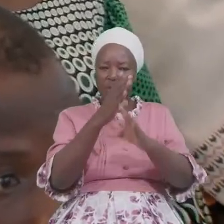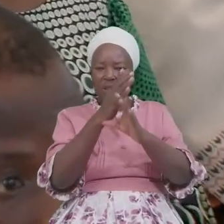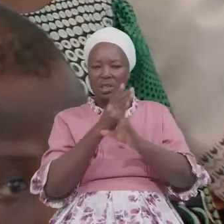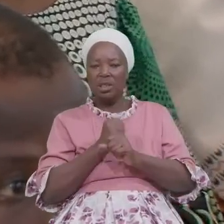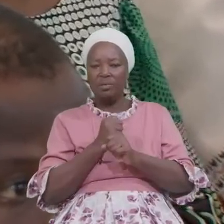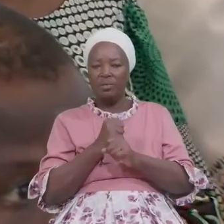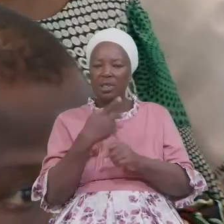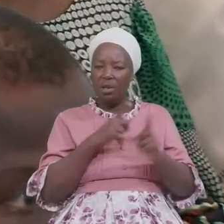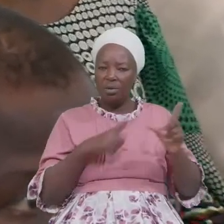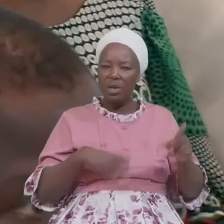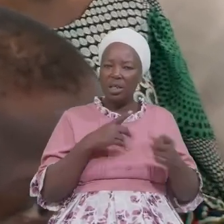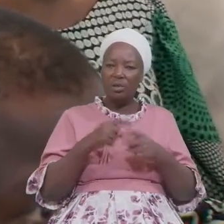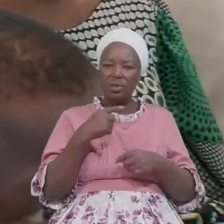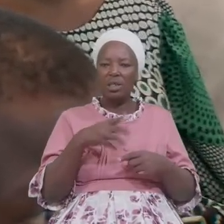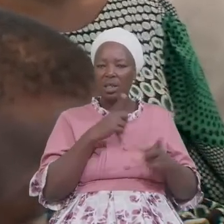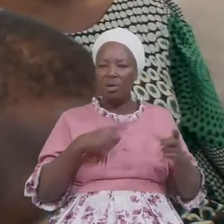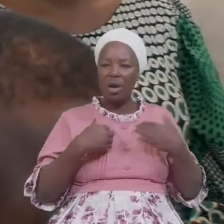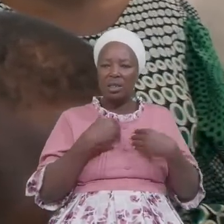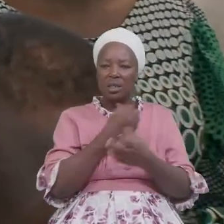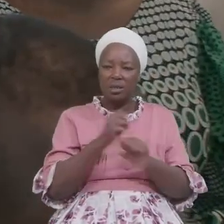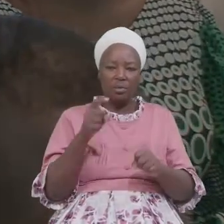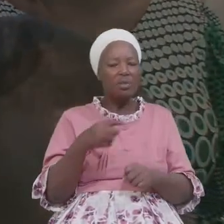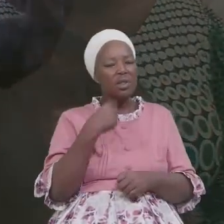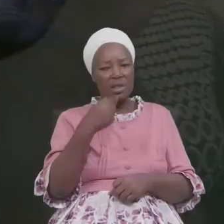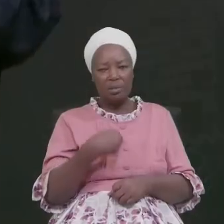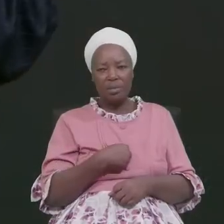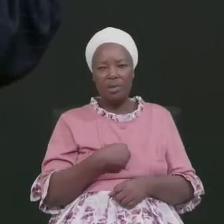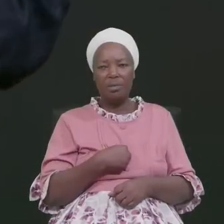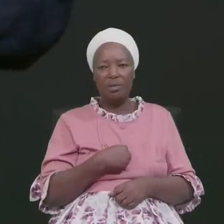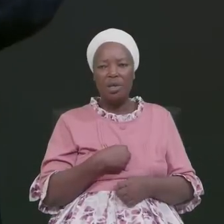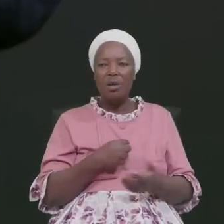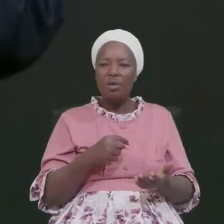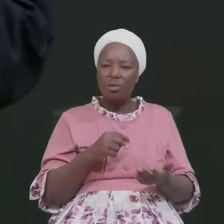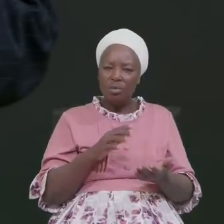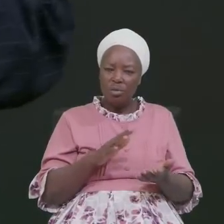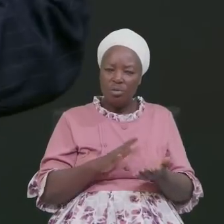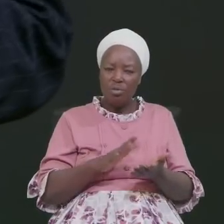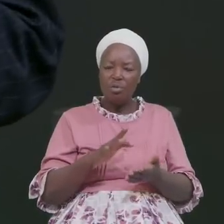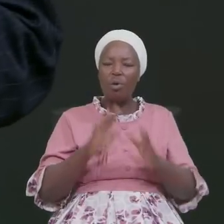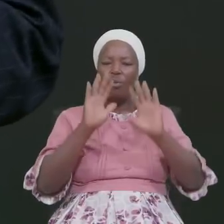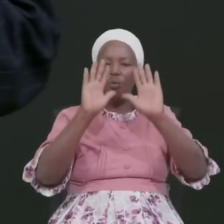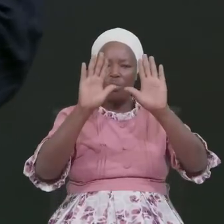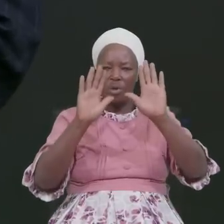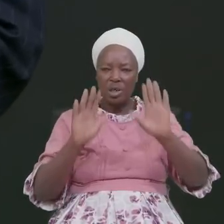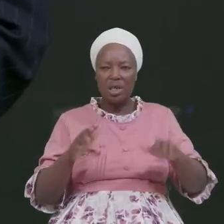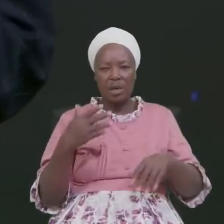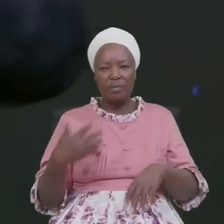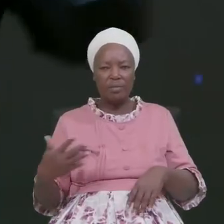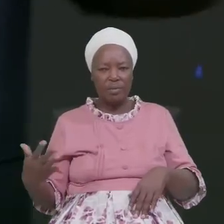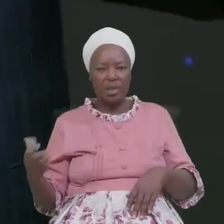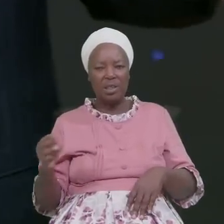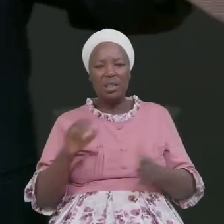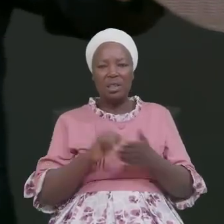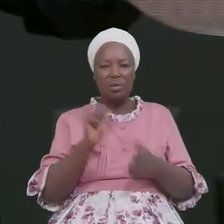you, the Lord has saved you, tell me glorious things you can point